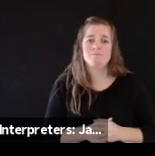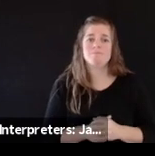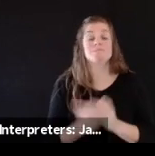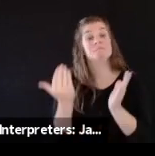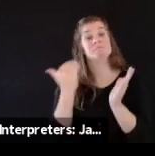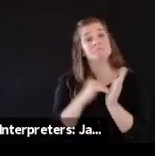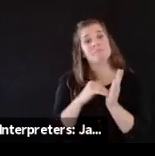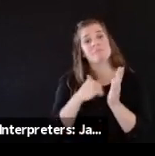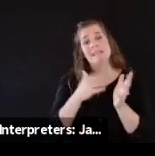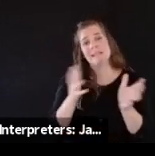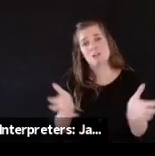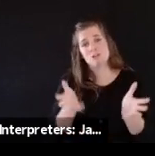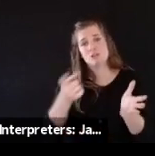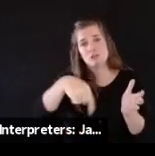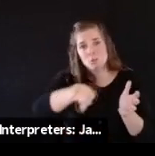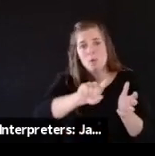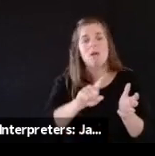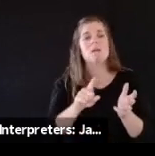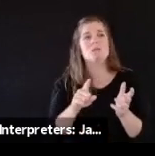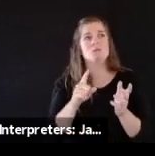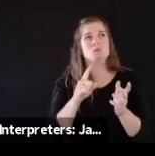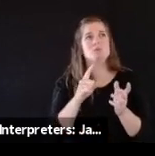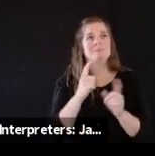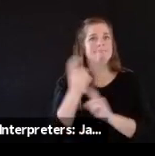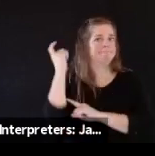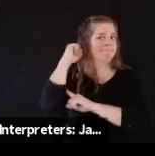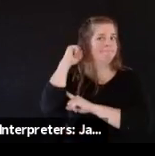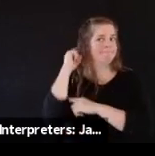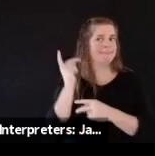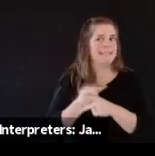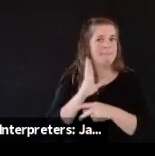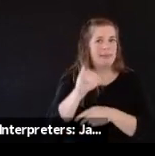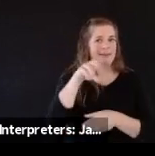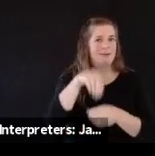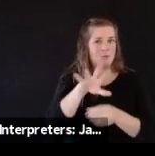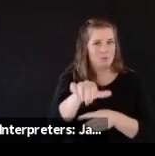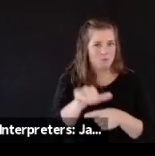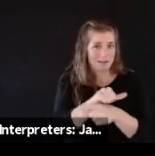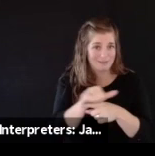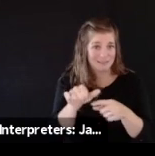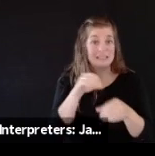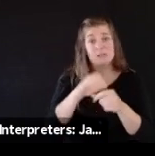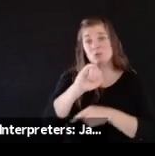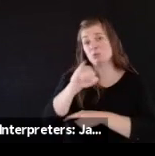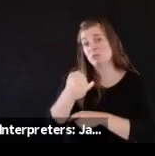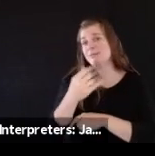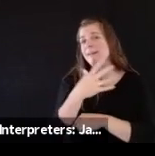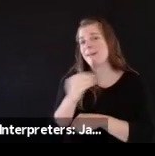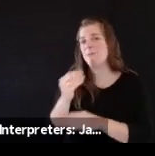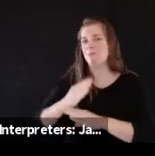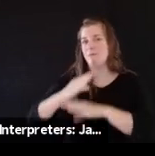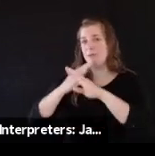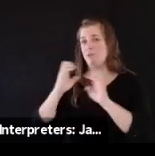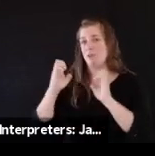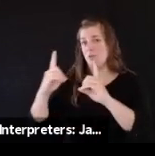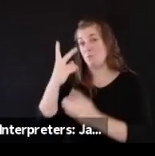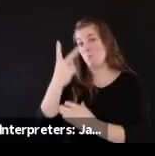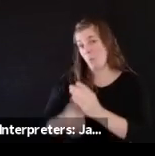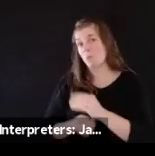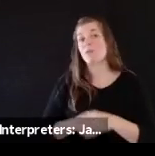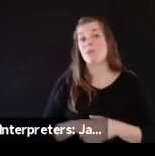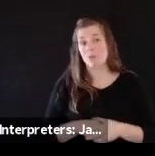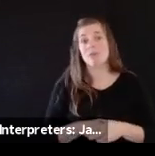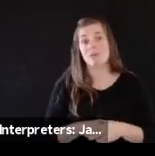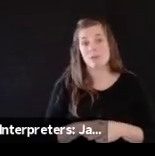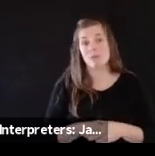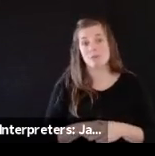always root that as our practice in social justice, but also in our prevention education. In